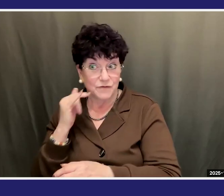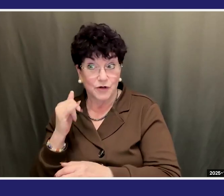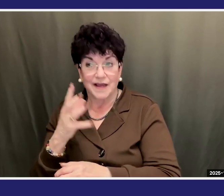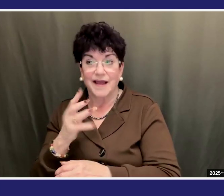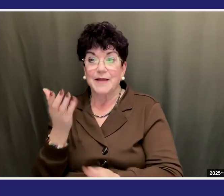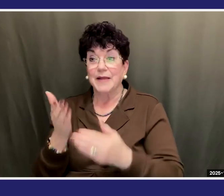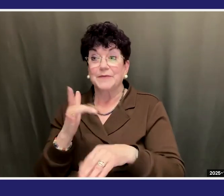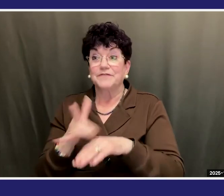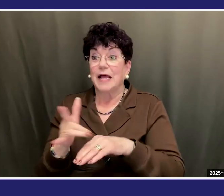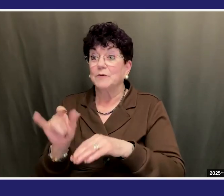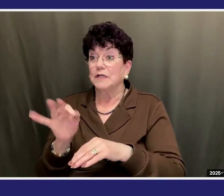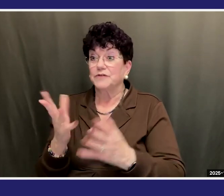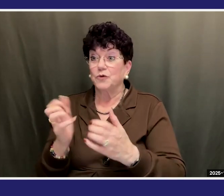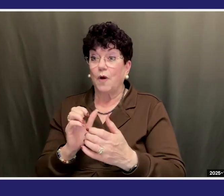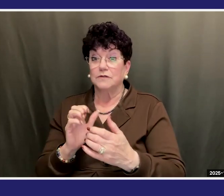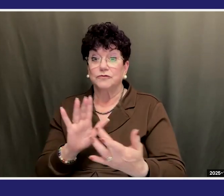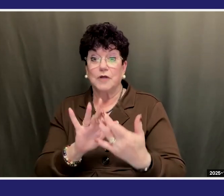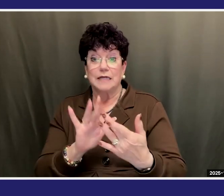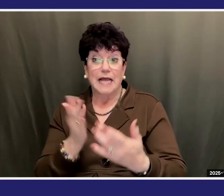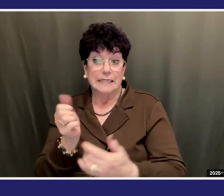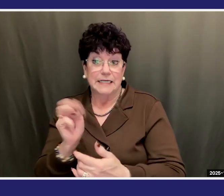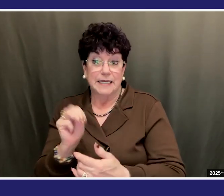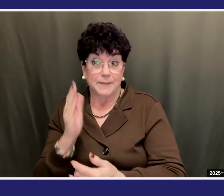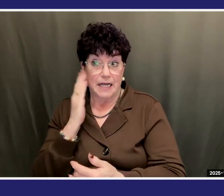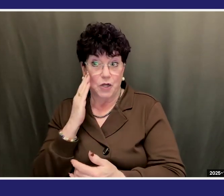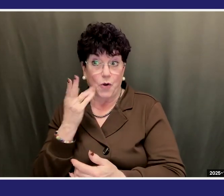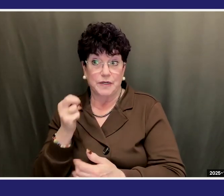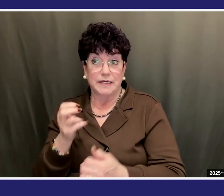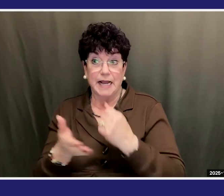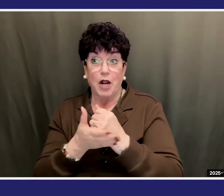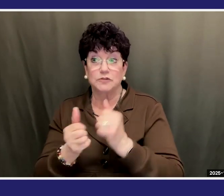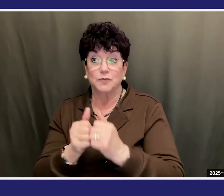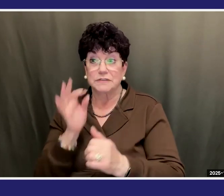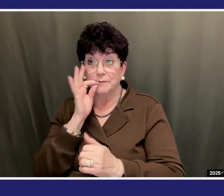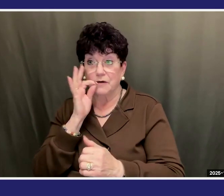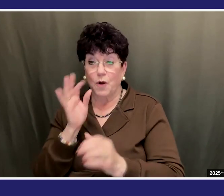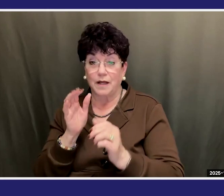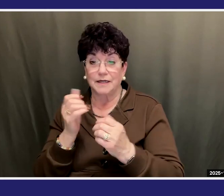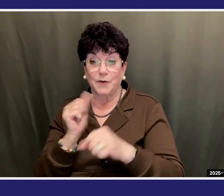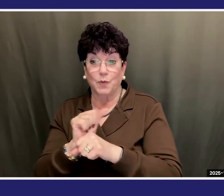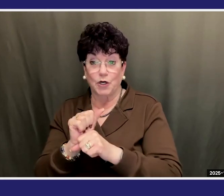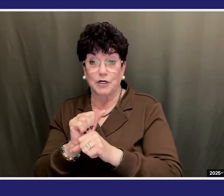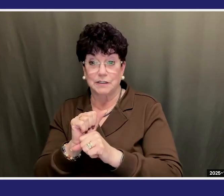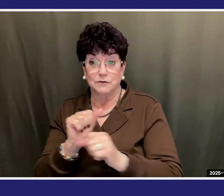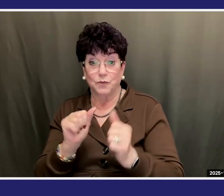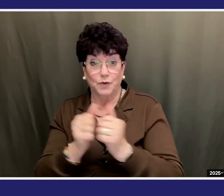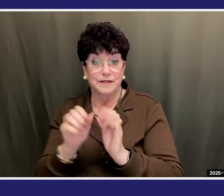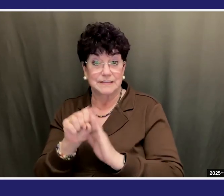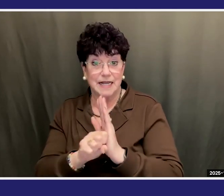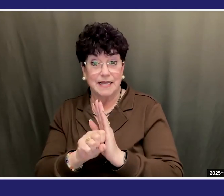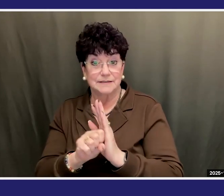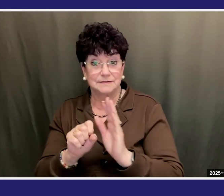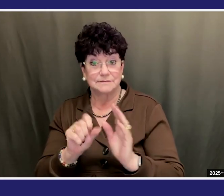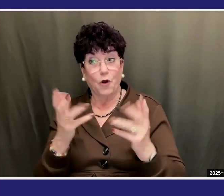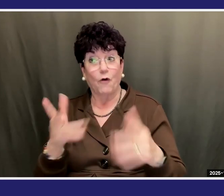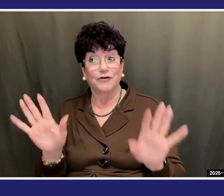probably available if you all need to tap into it. I know he's helping with some marijuana efforts with the state as well. Over. Thank you.